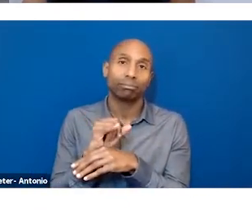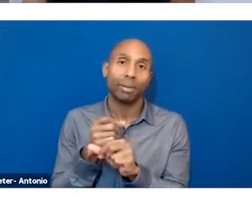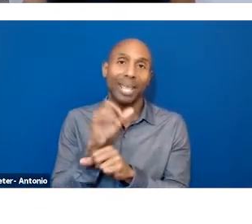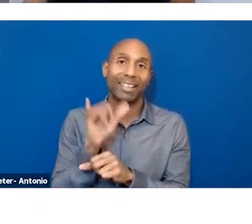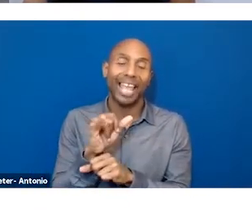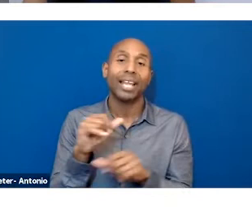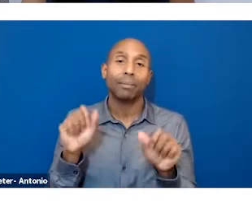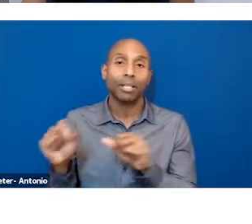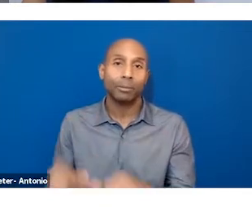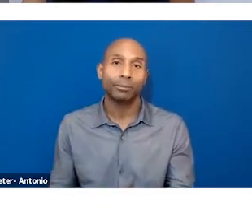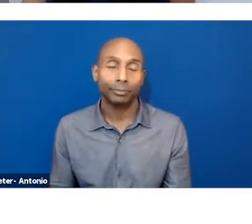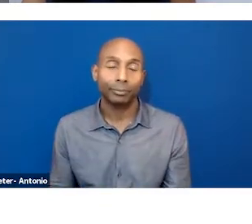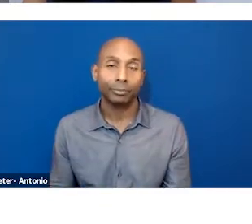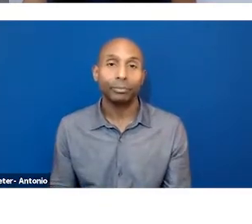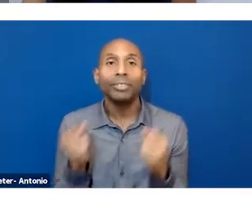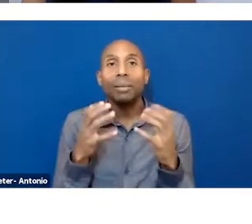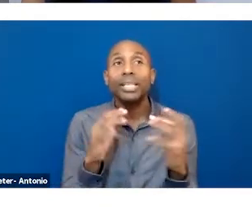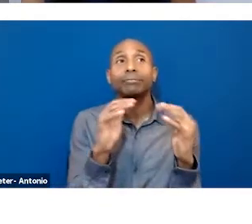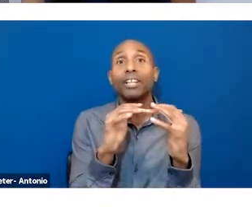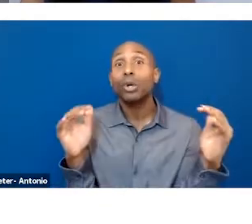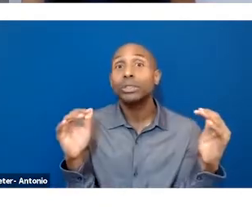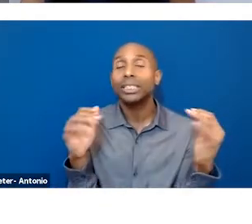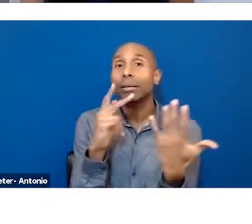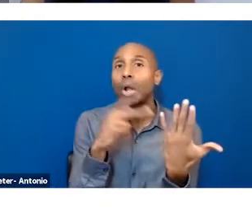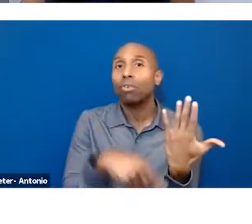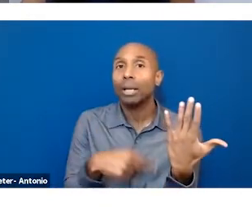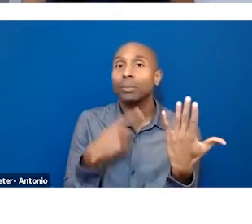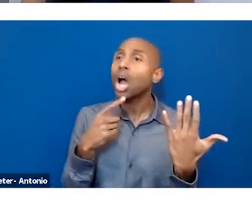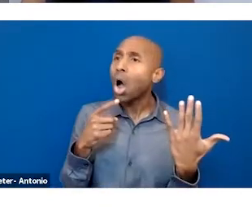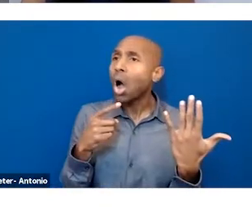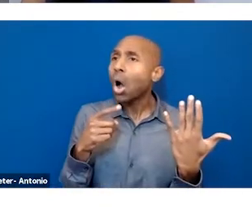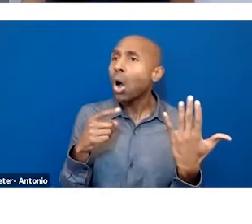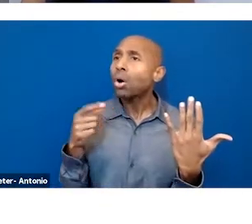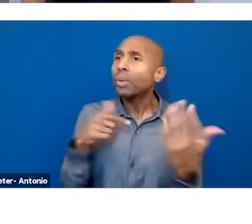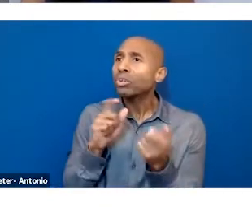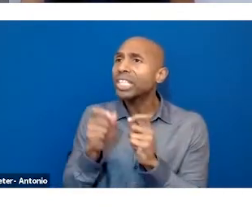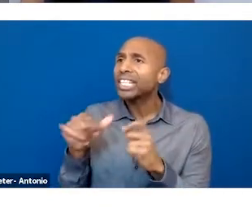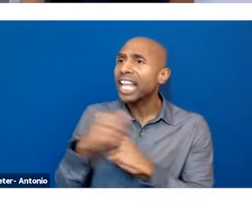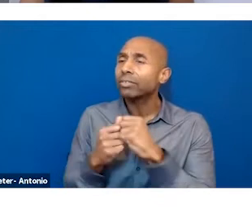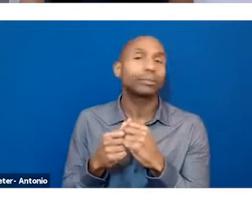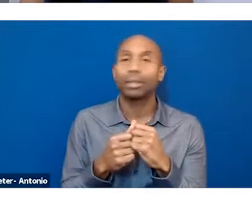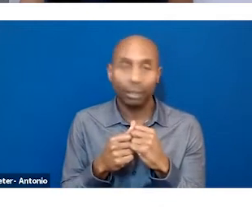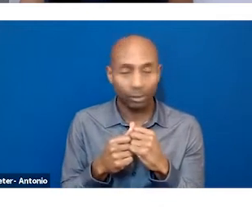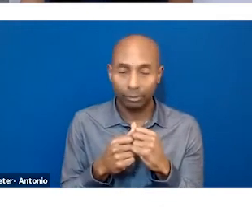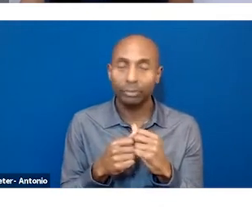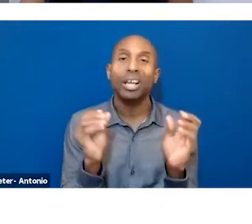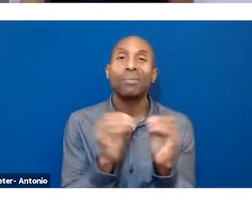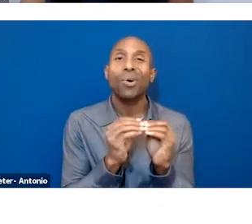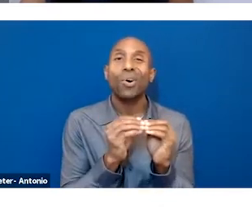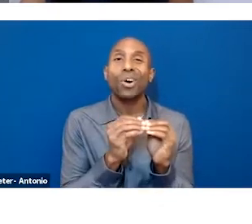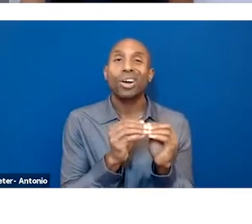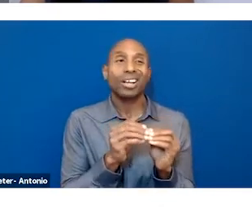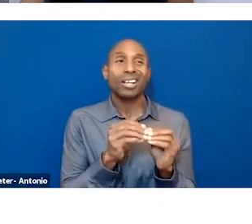so often little more than a public relations strategy, can change the structural reality. More often not, I mentioned